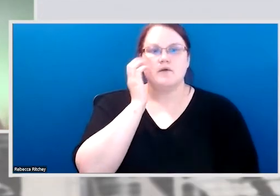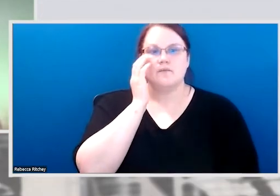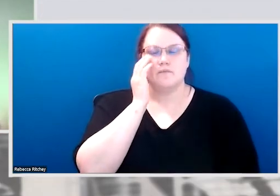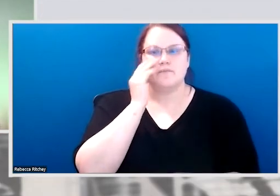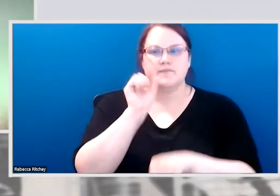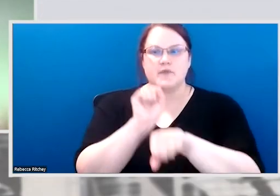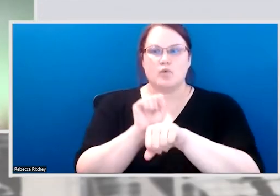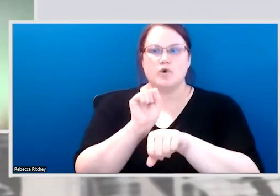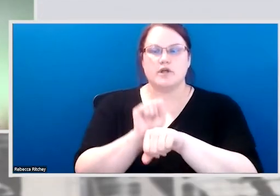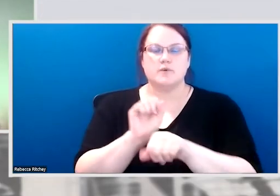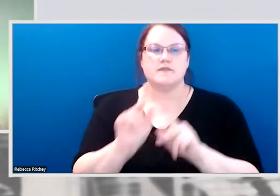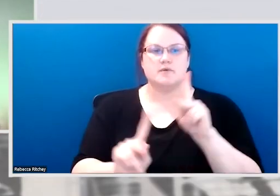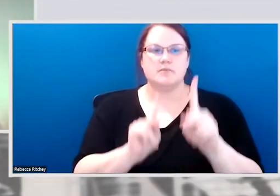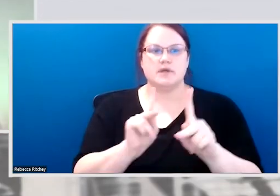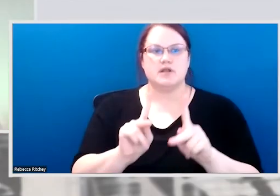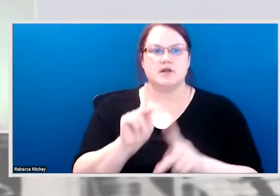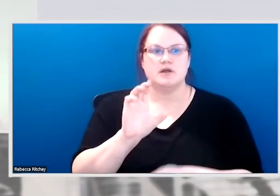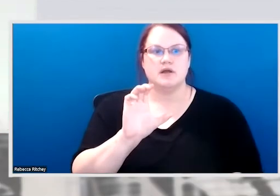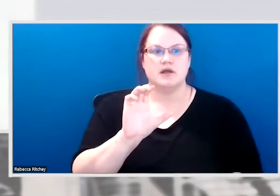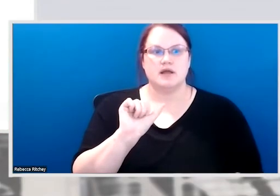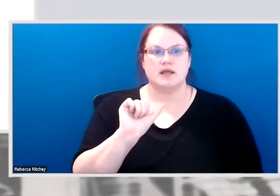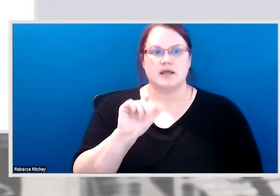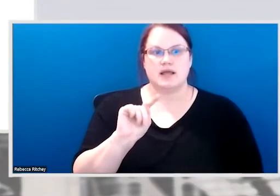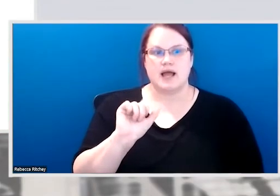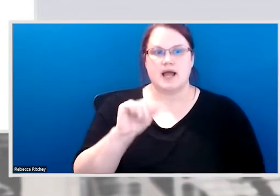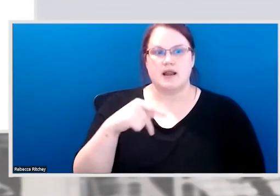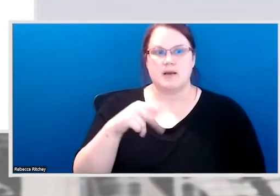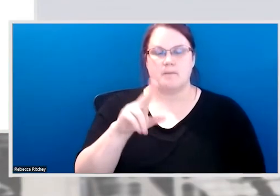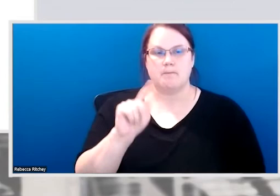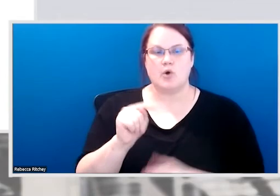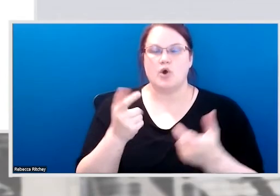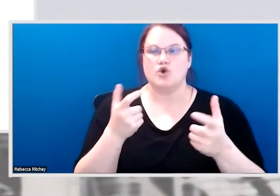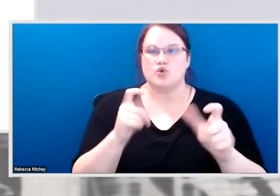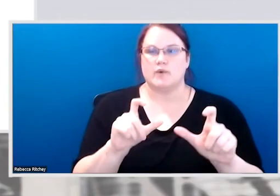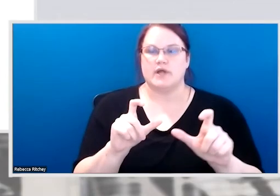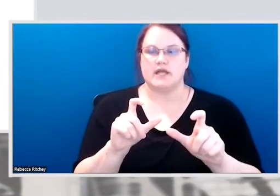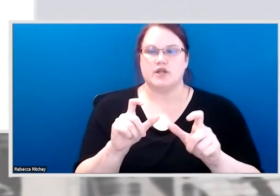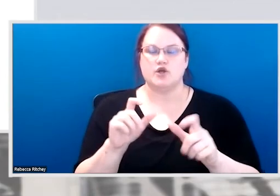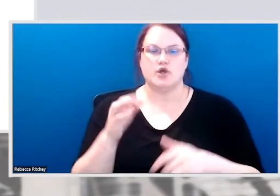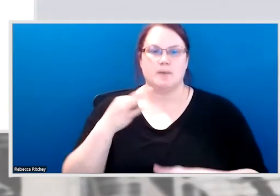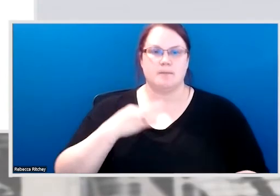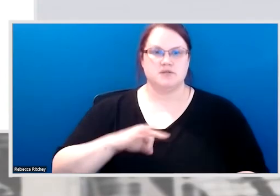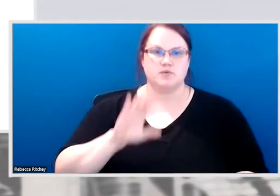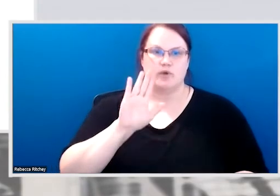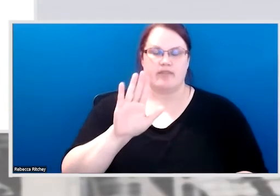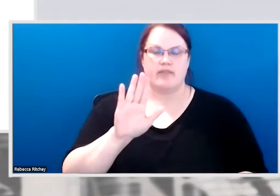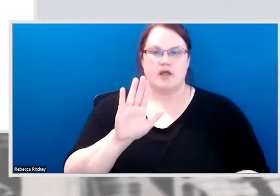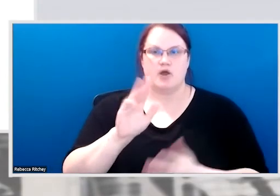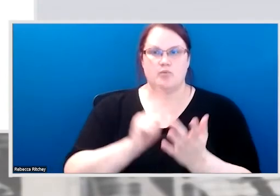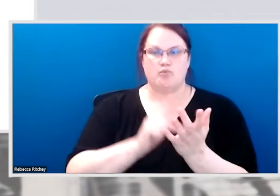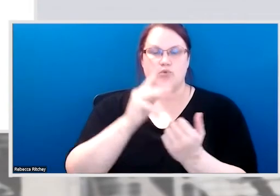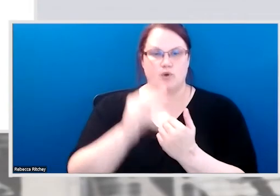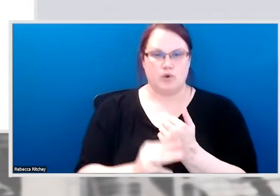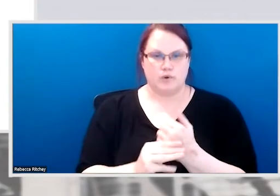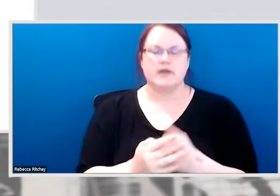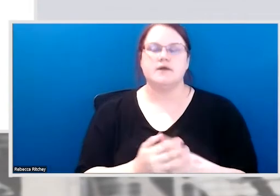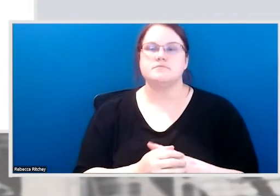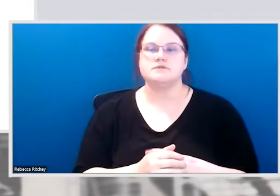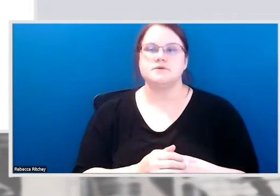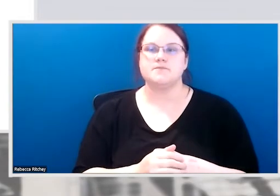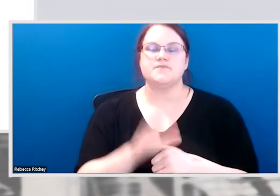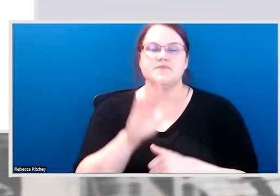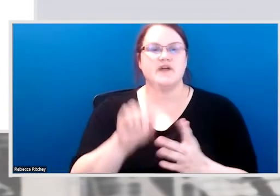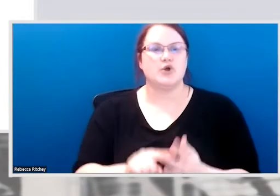working with the folks from Catapult Greater Pittsburgh on their entrepreneurship programs. Their